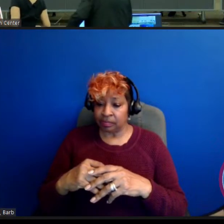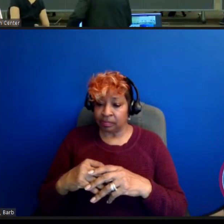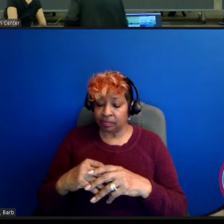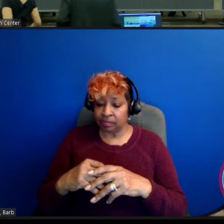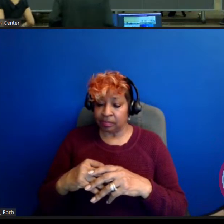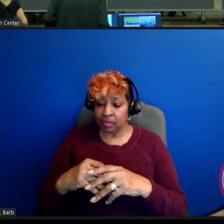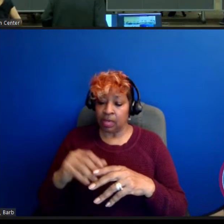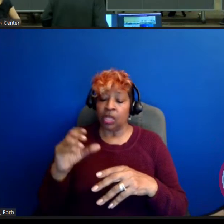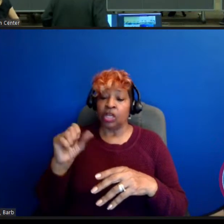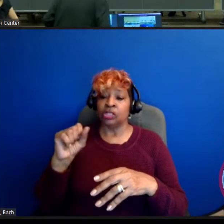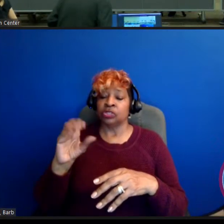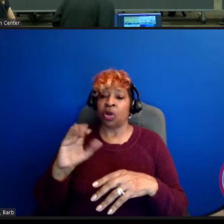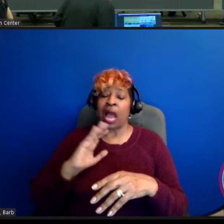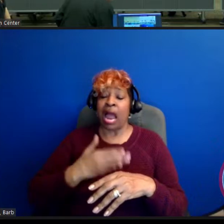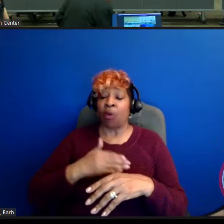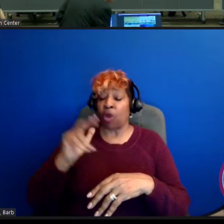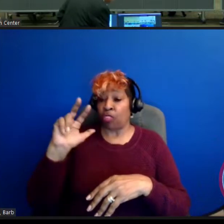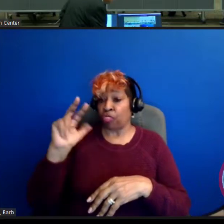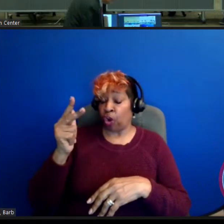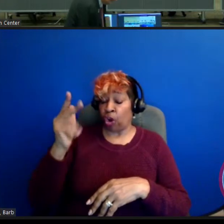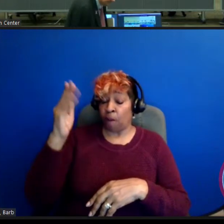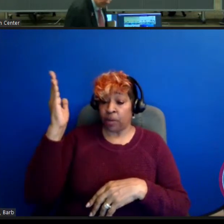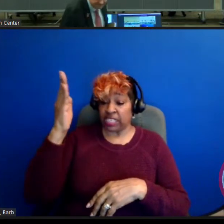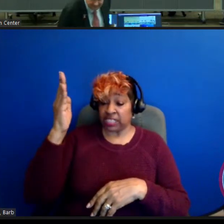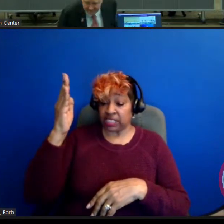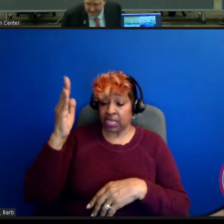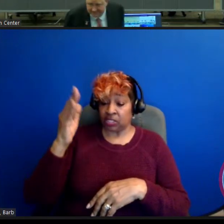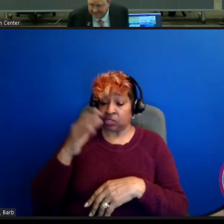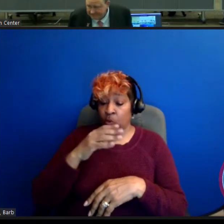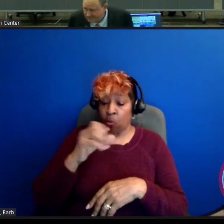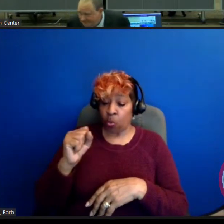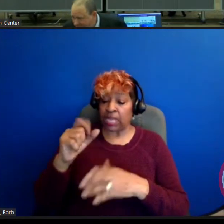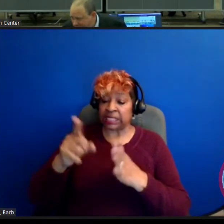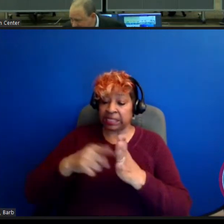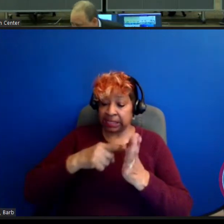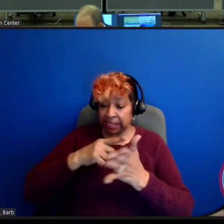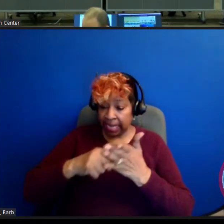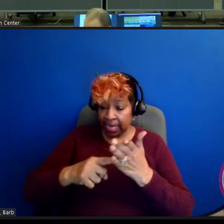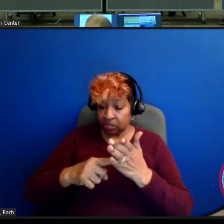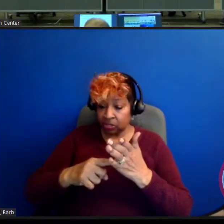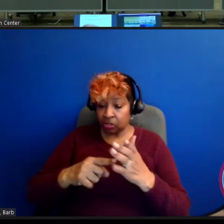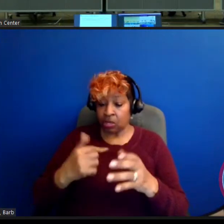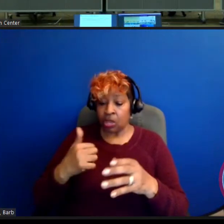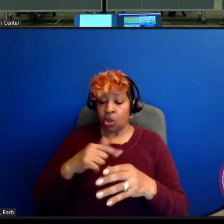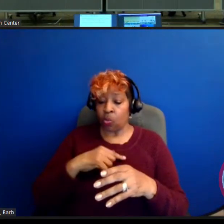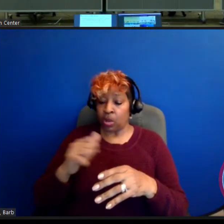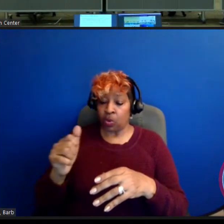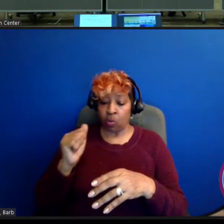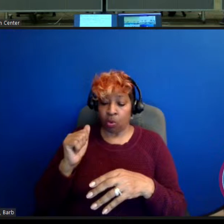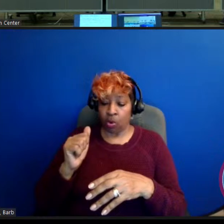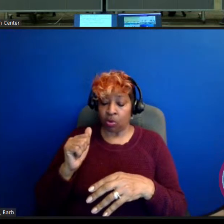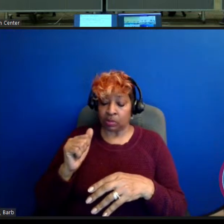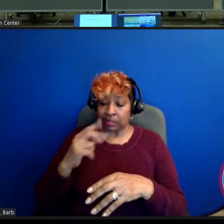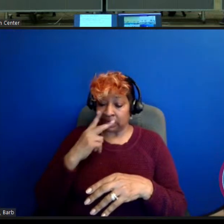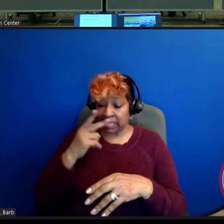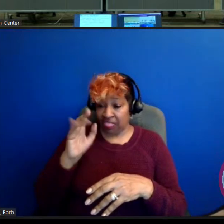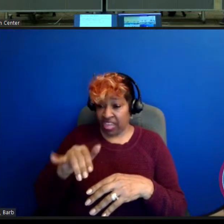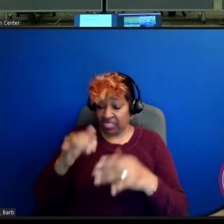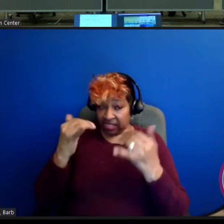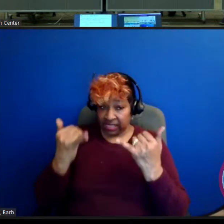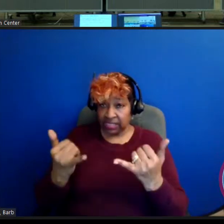Great. So our third presentation was canceled, so we won't be seeing that